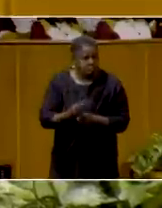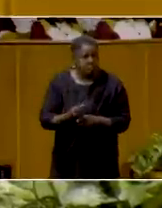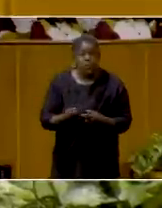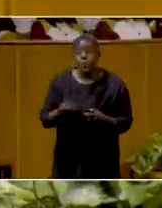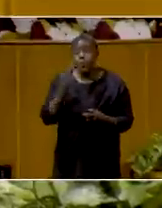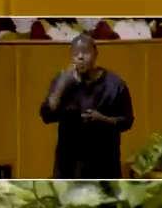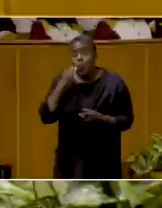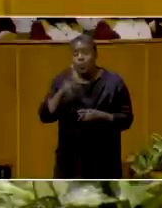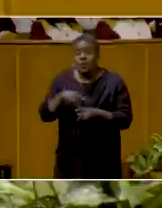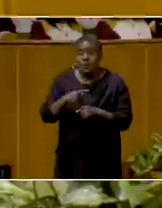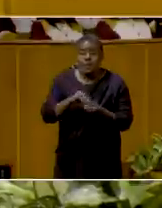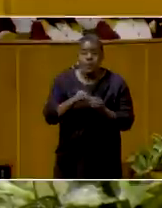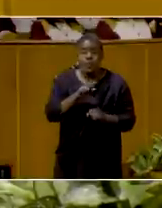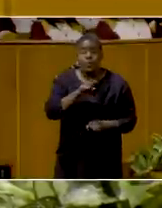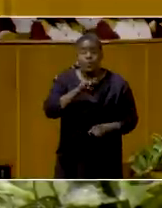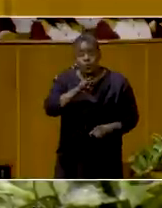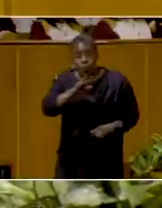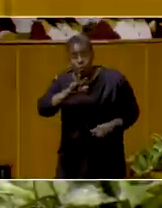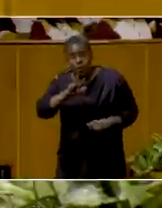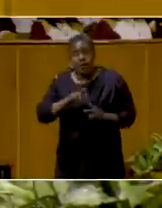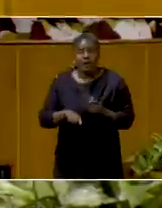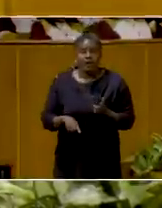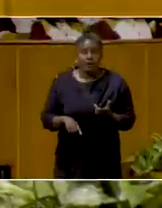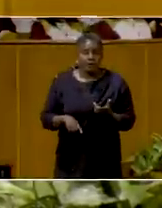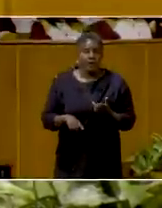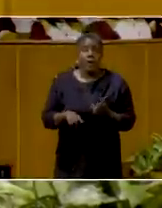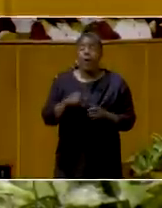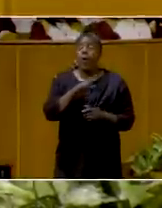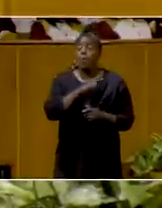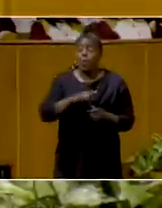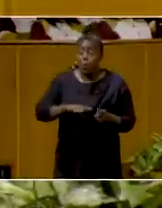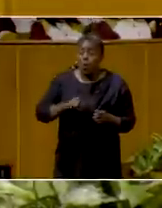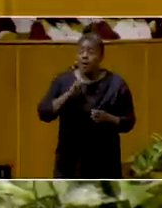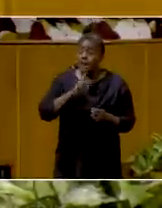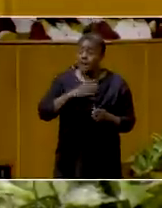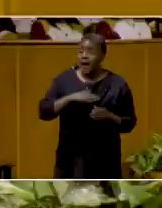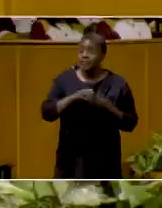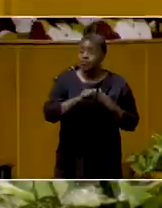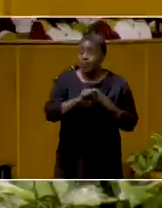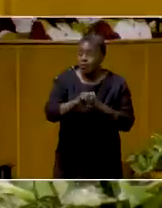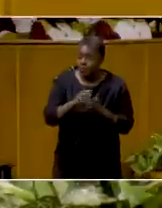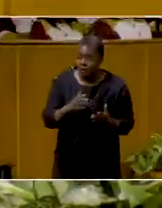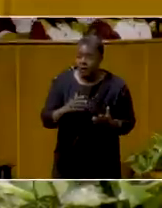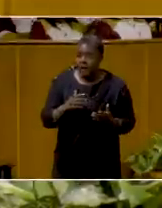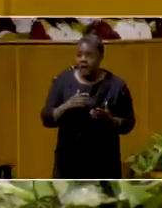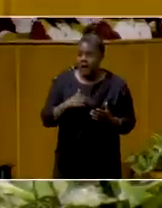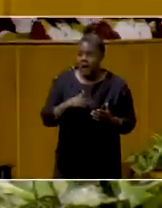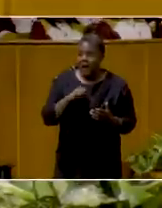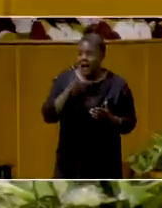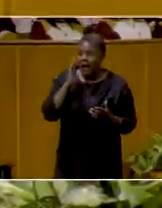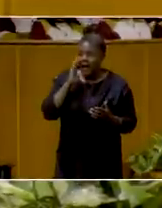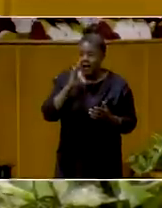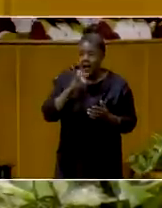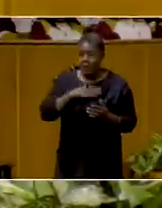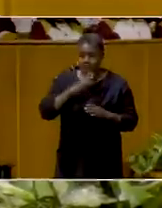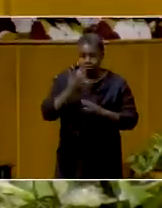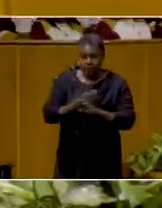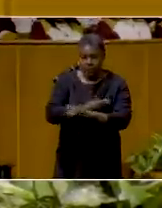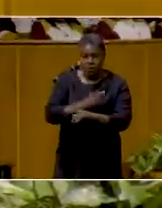You know Psalm 23. The Lord is my shepherd, I shall not